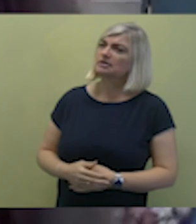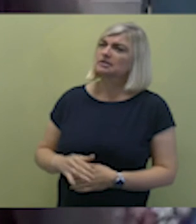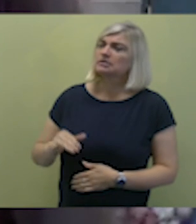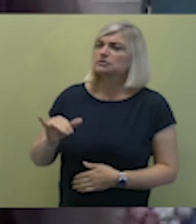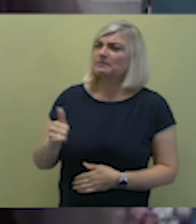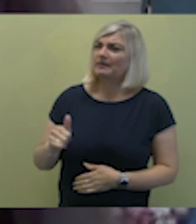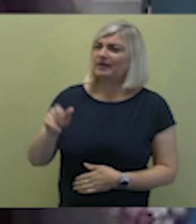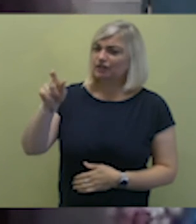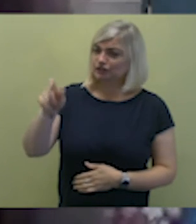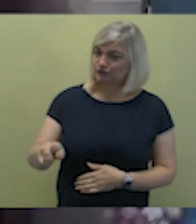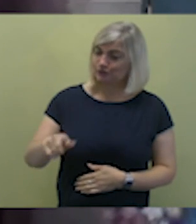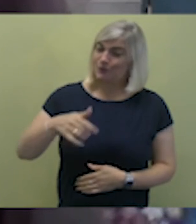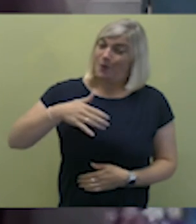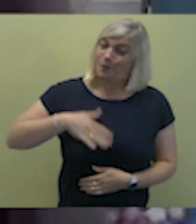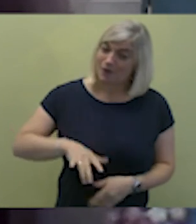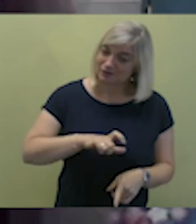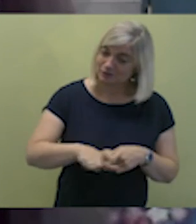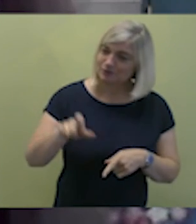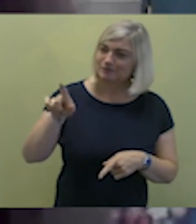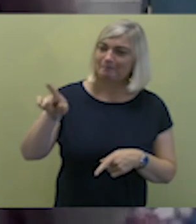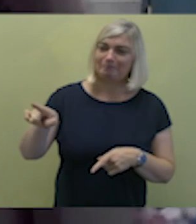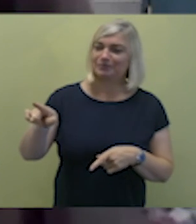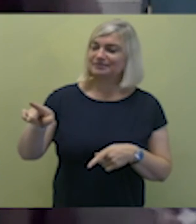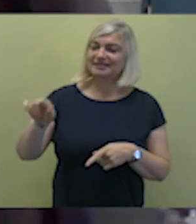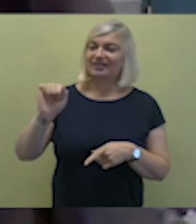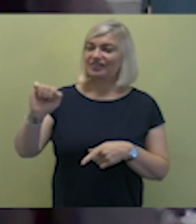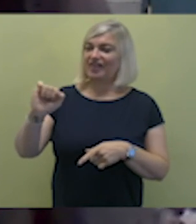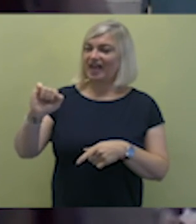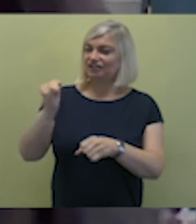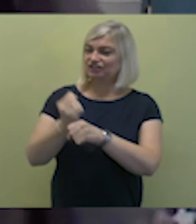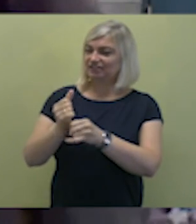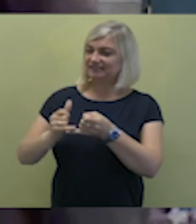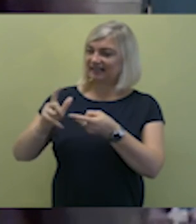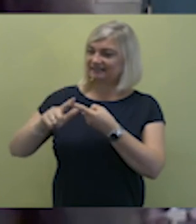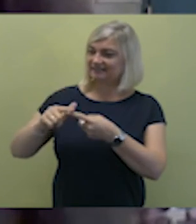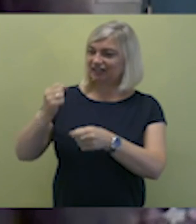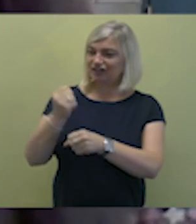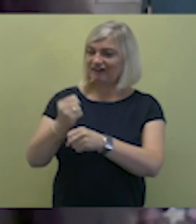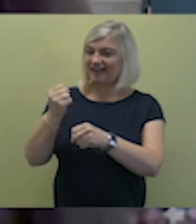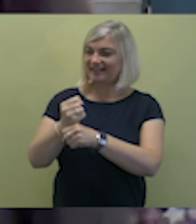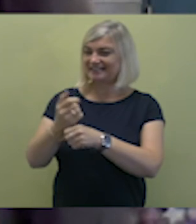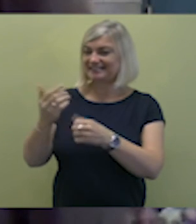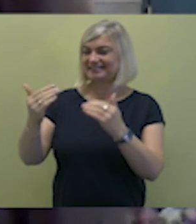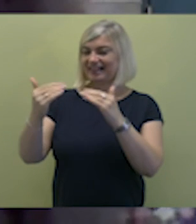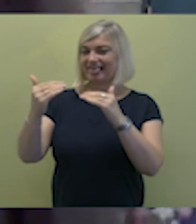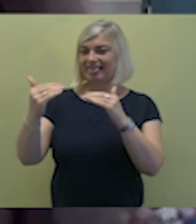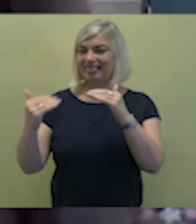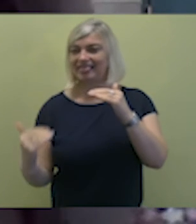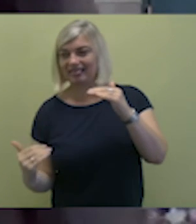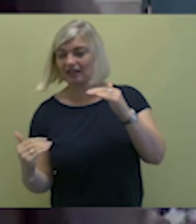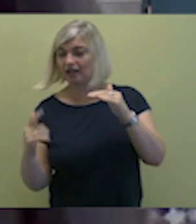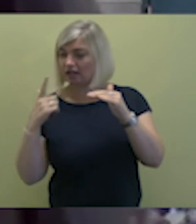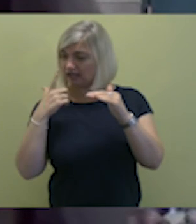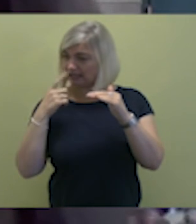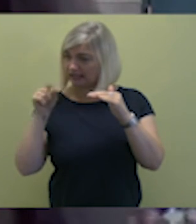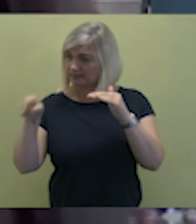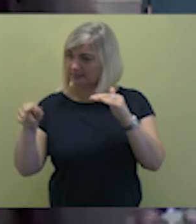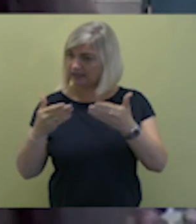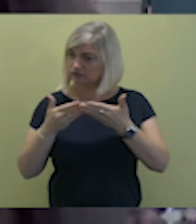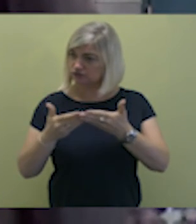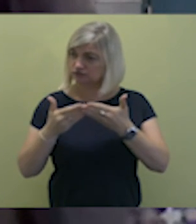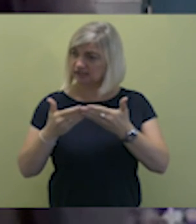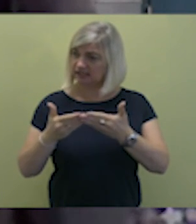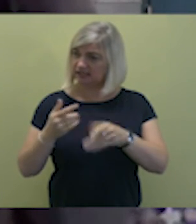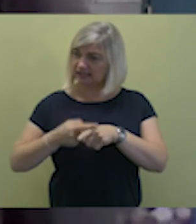hasn't quite met the grades to go on to a particular course, what can they then do? Do we offer resits? Can they study